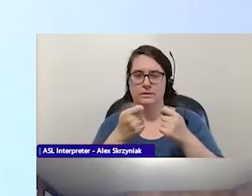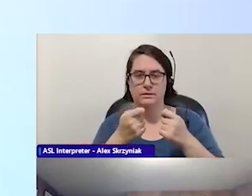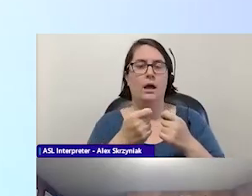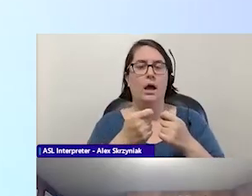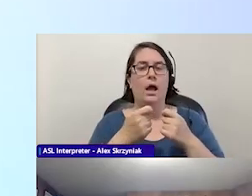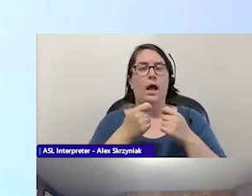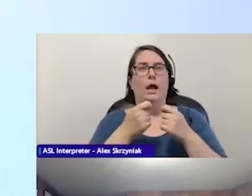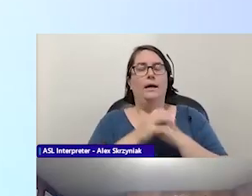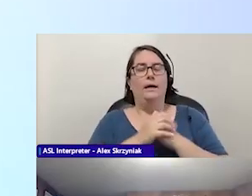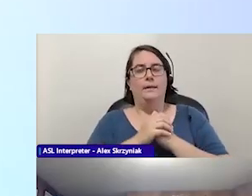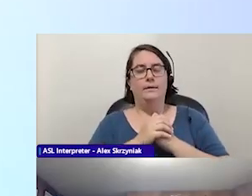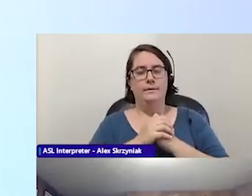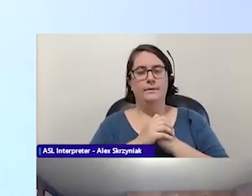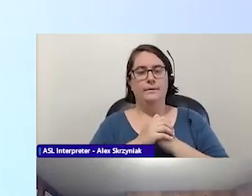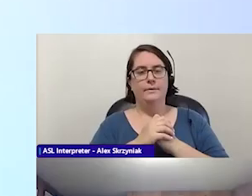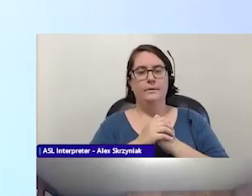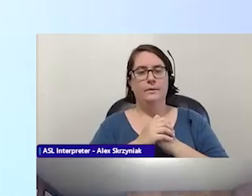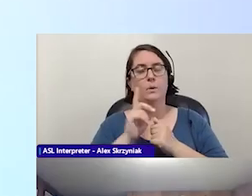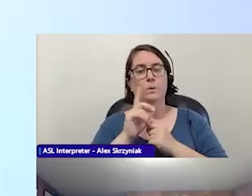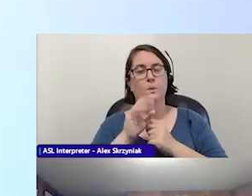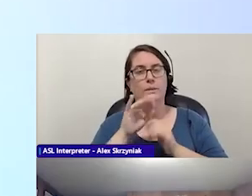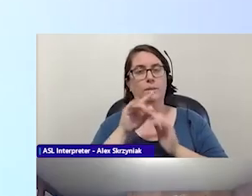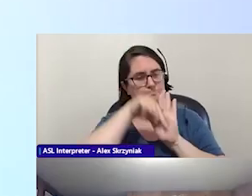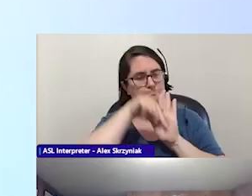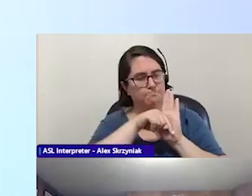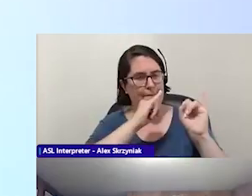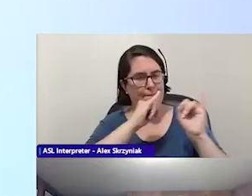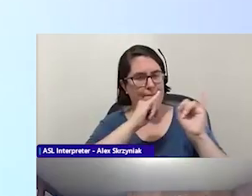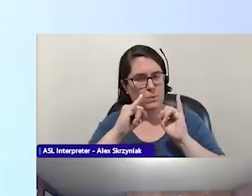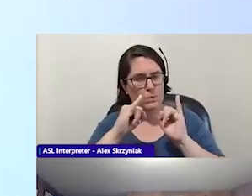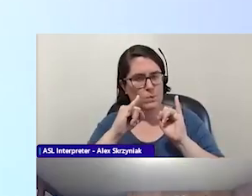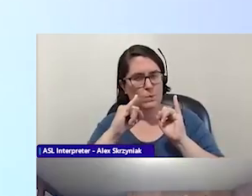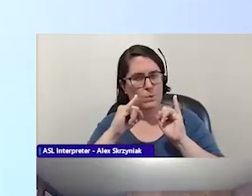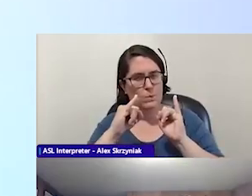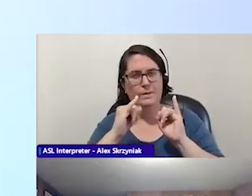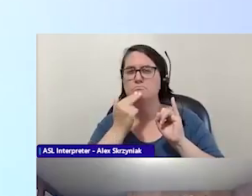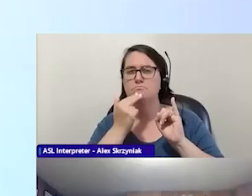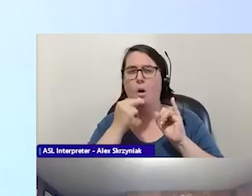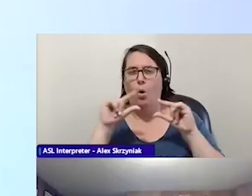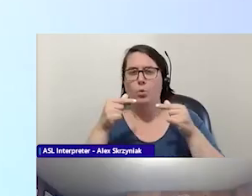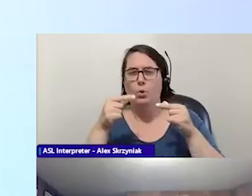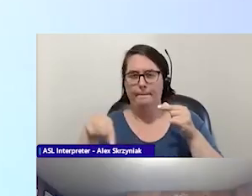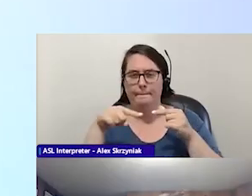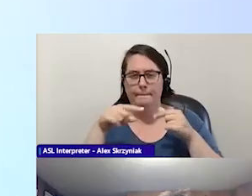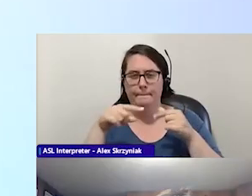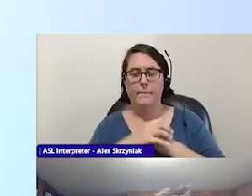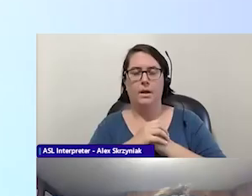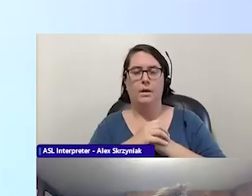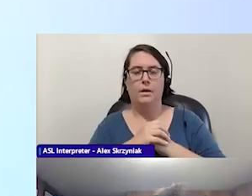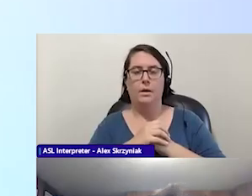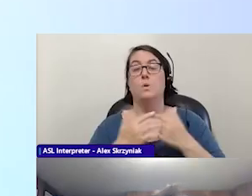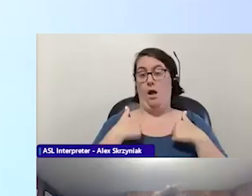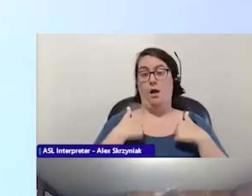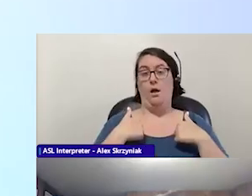did in-depth interviews with a small number of people. But I'm one of those who always asks